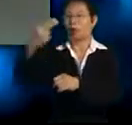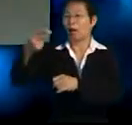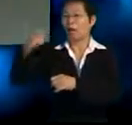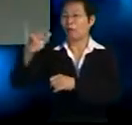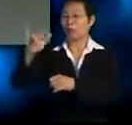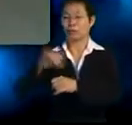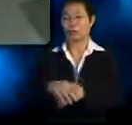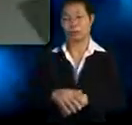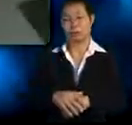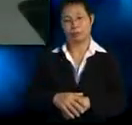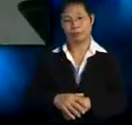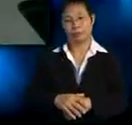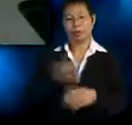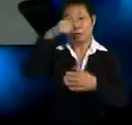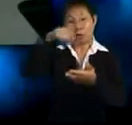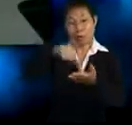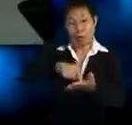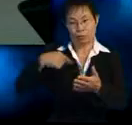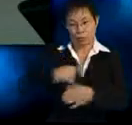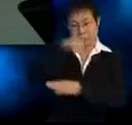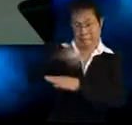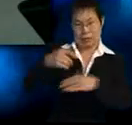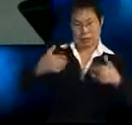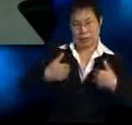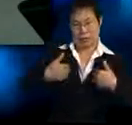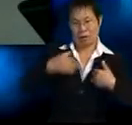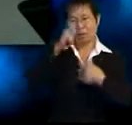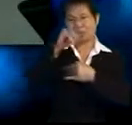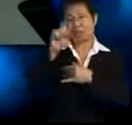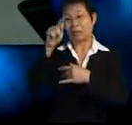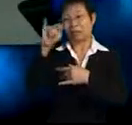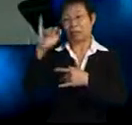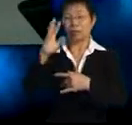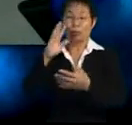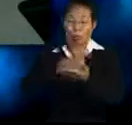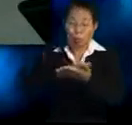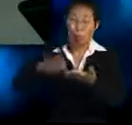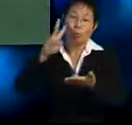hydroxide. For this, we need to have distilled water,